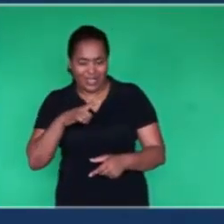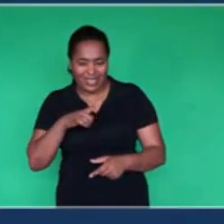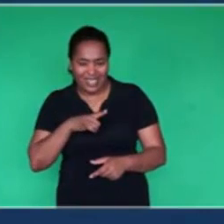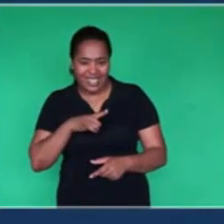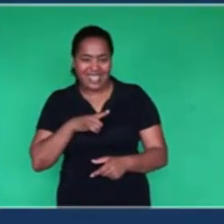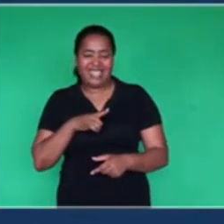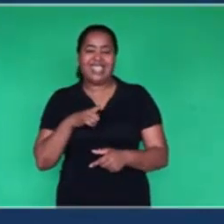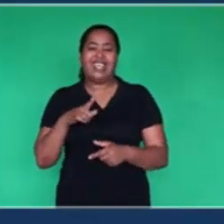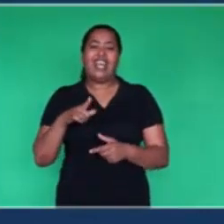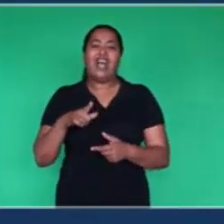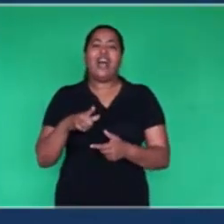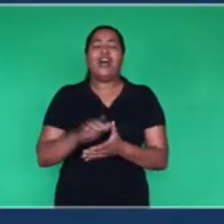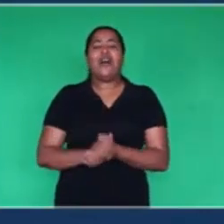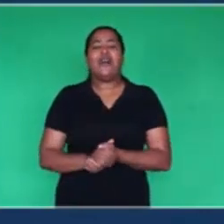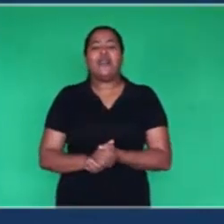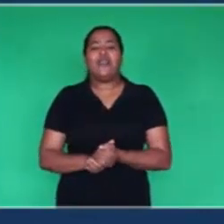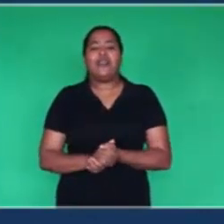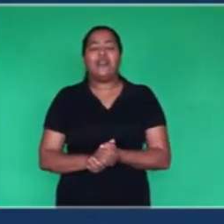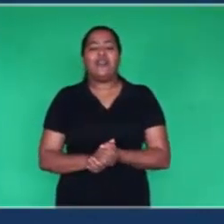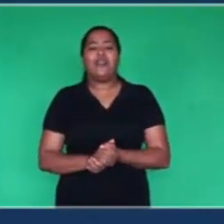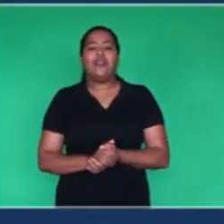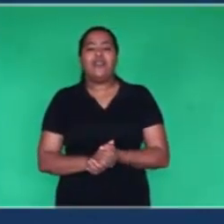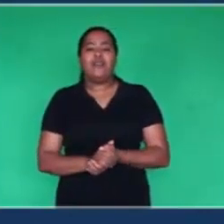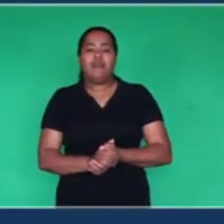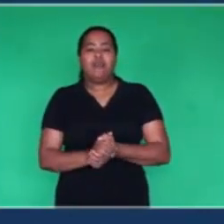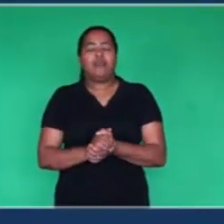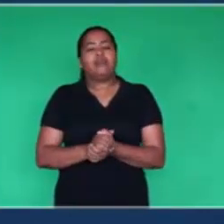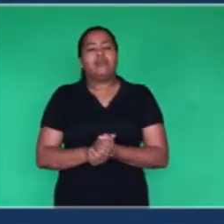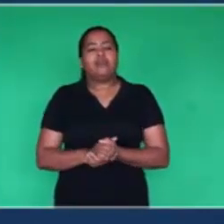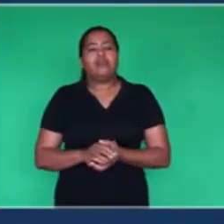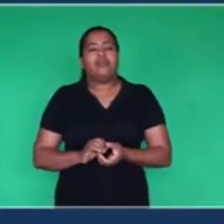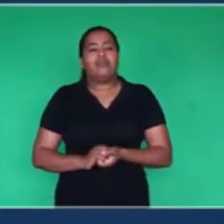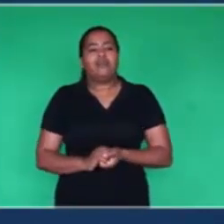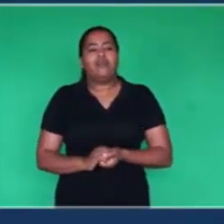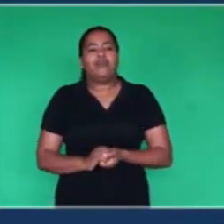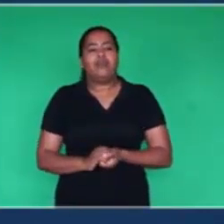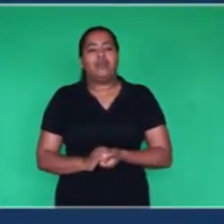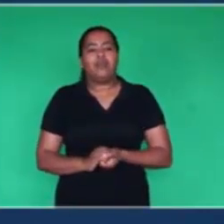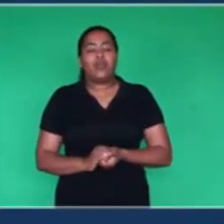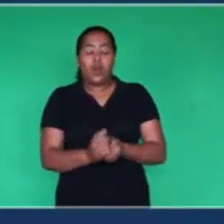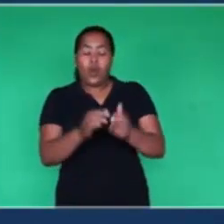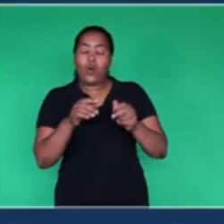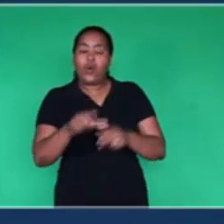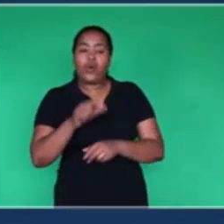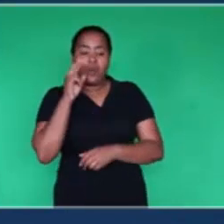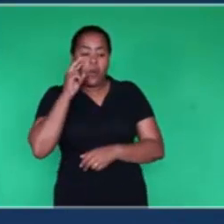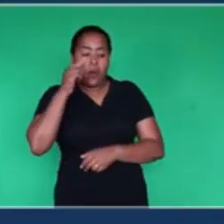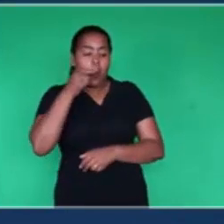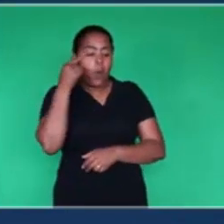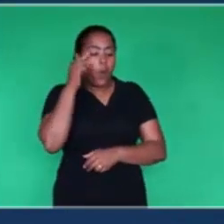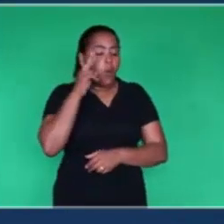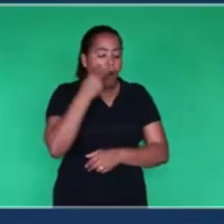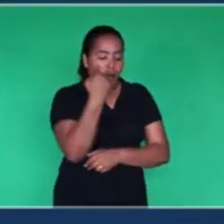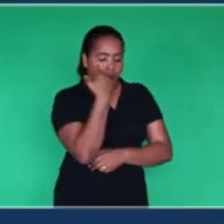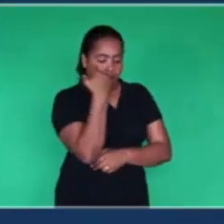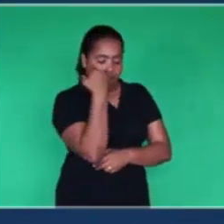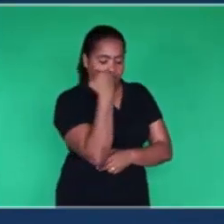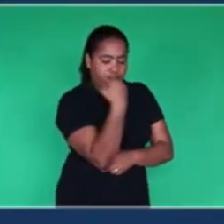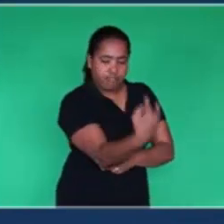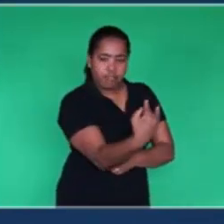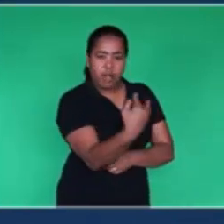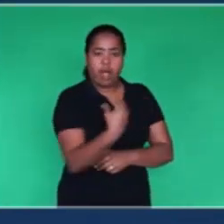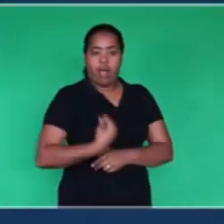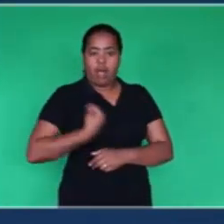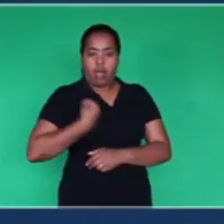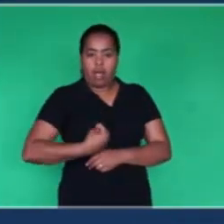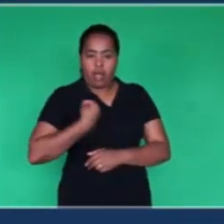of the world. So, let us see. What is John saying? The